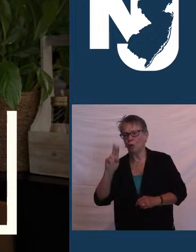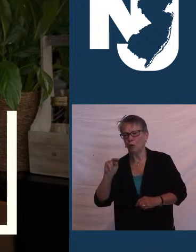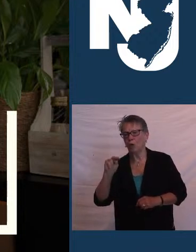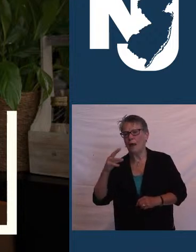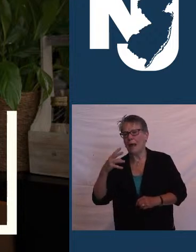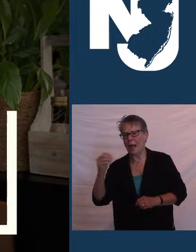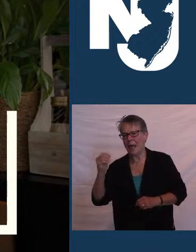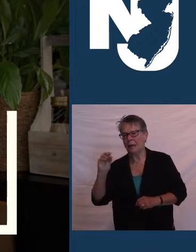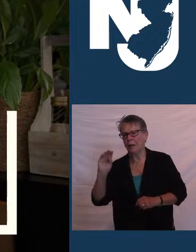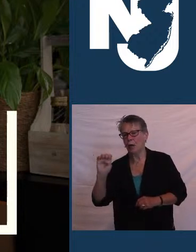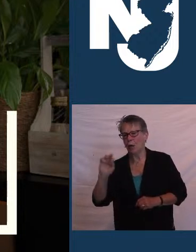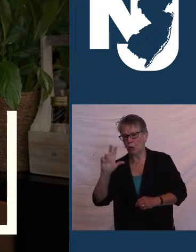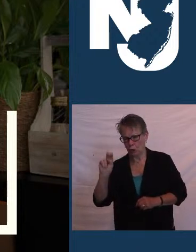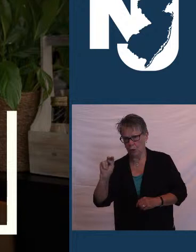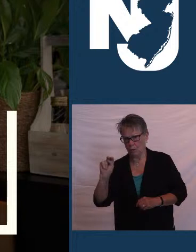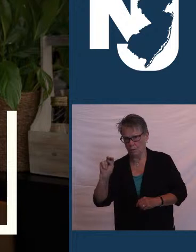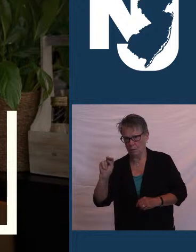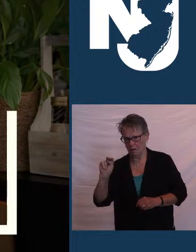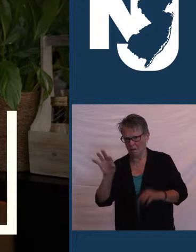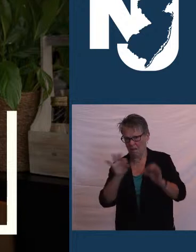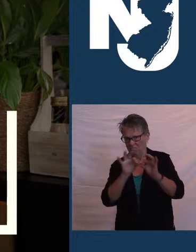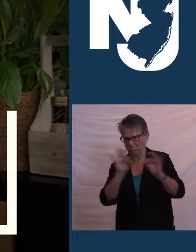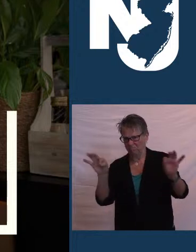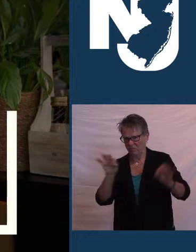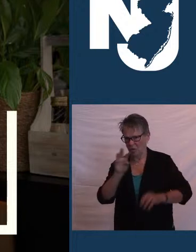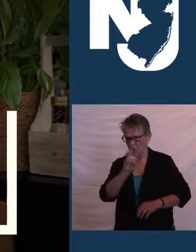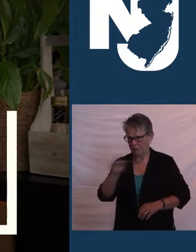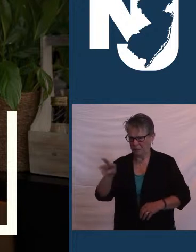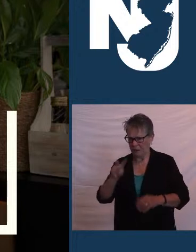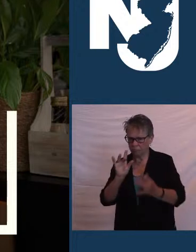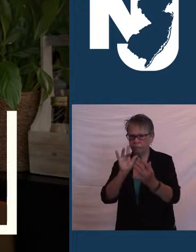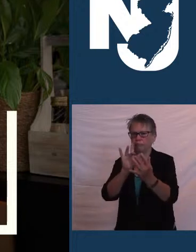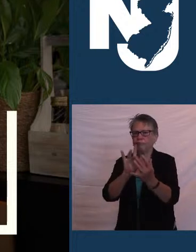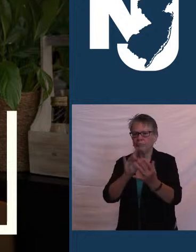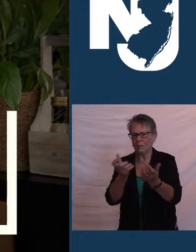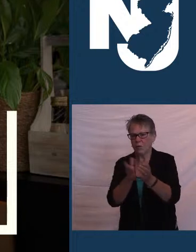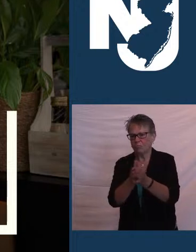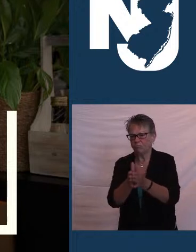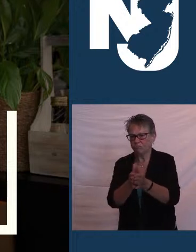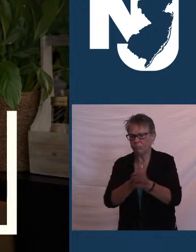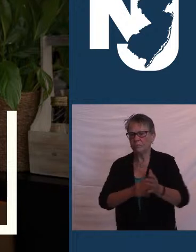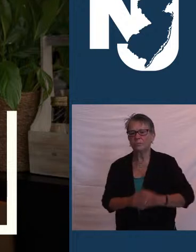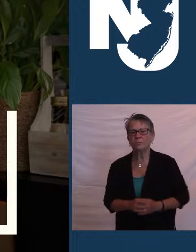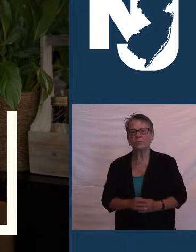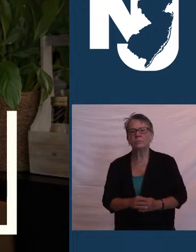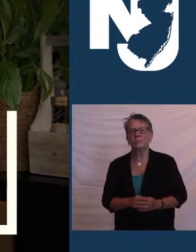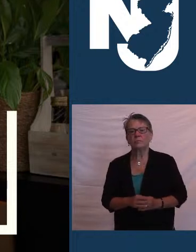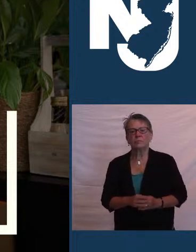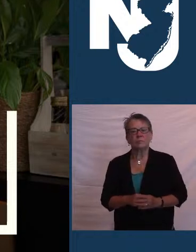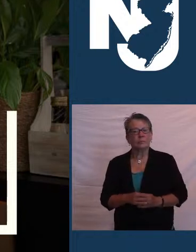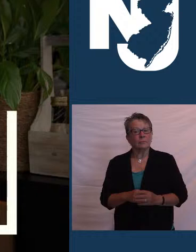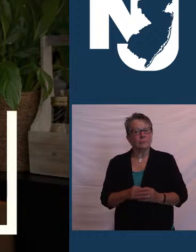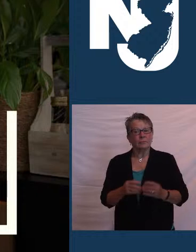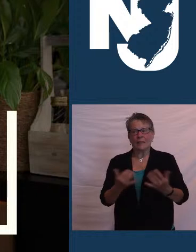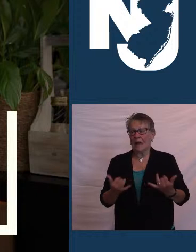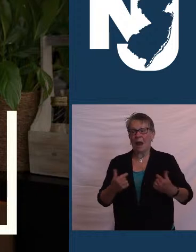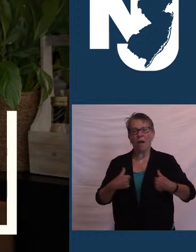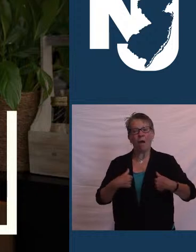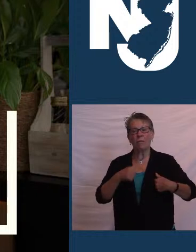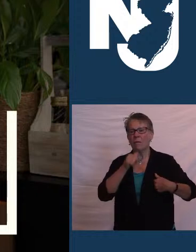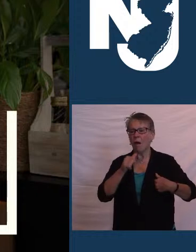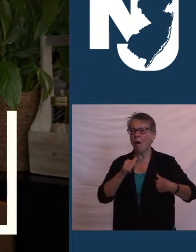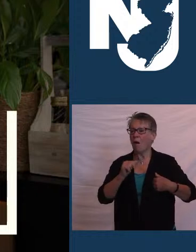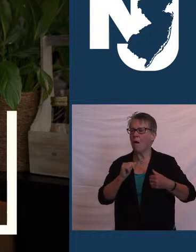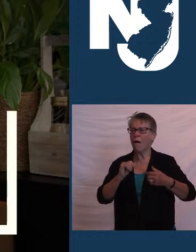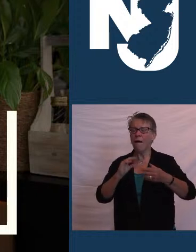nj.gov/labor/return and earn. I haven't said this out loud in a while, but we used to say it all the time, but the words on the table before